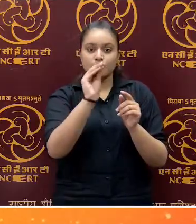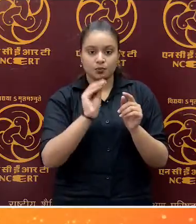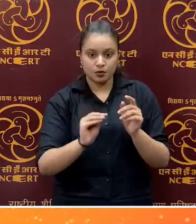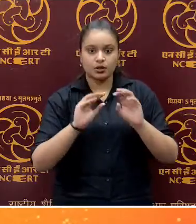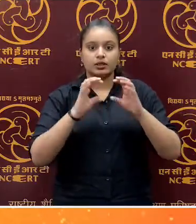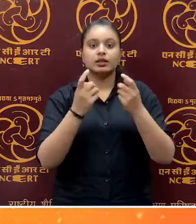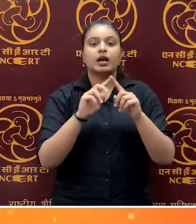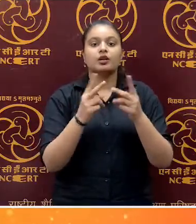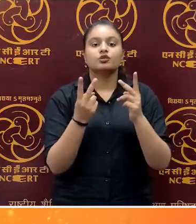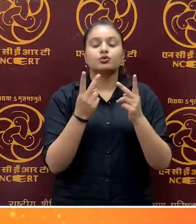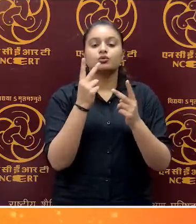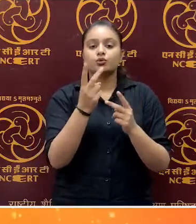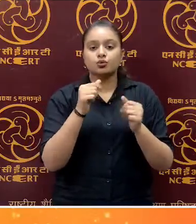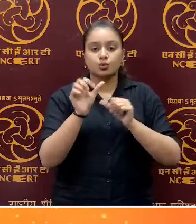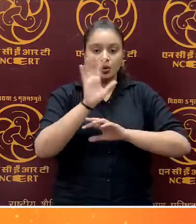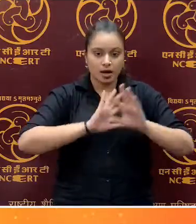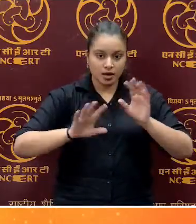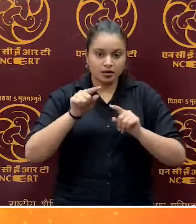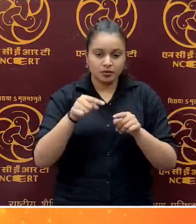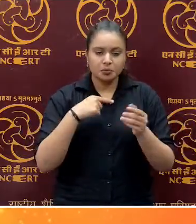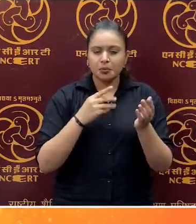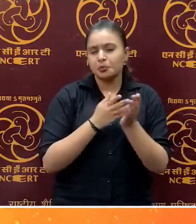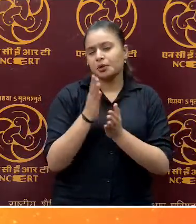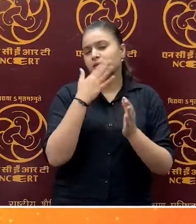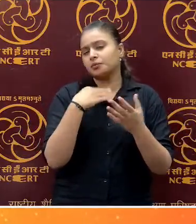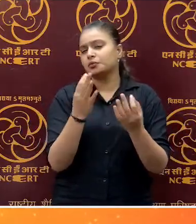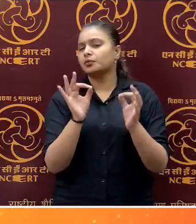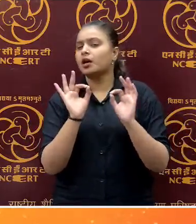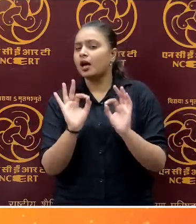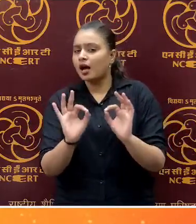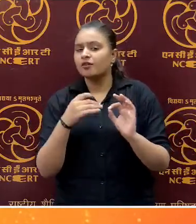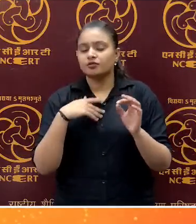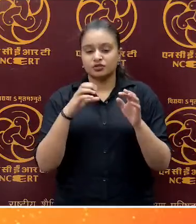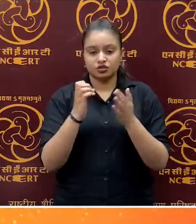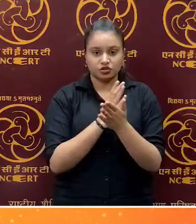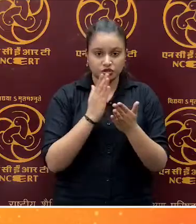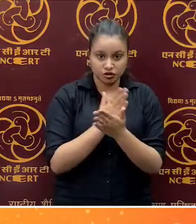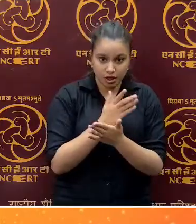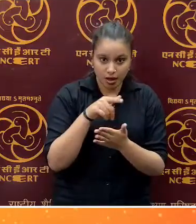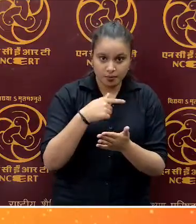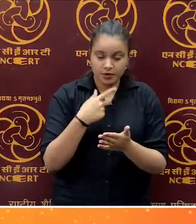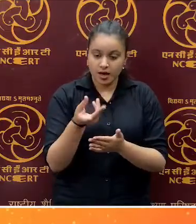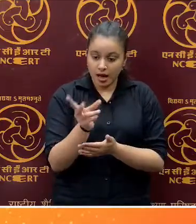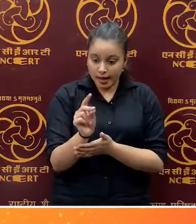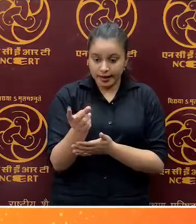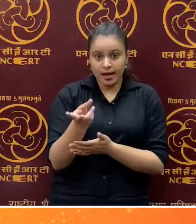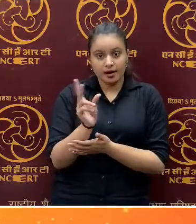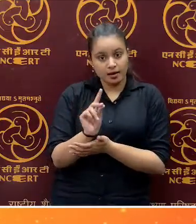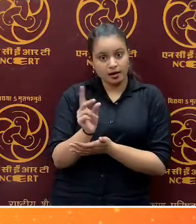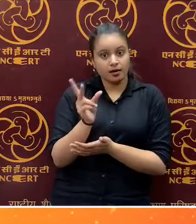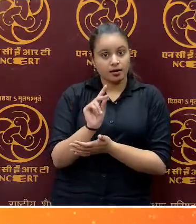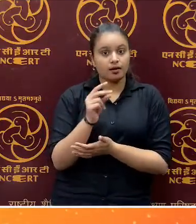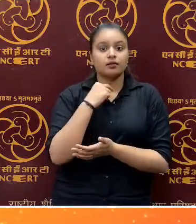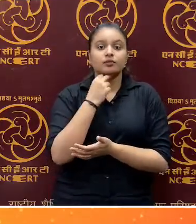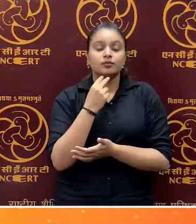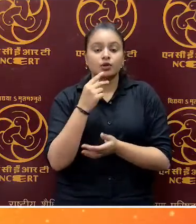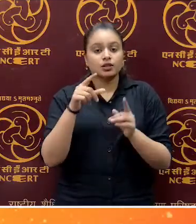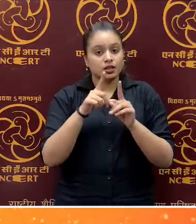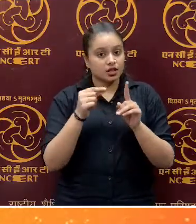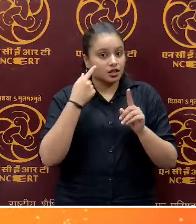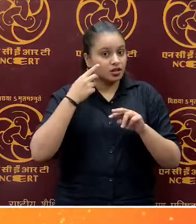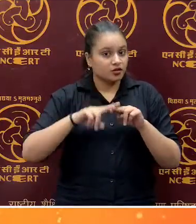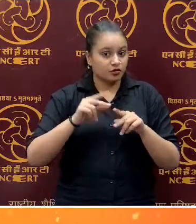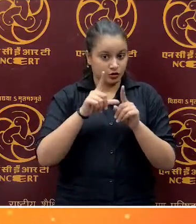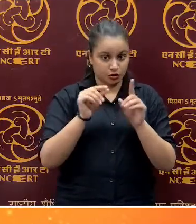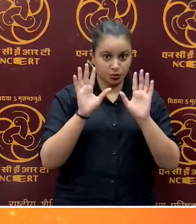kids. It's a wonderful way to recall the chapter, the words again and again. Right. So, when we do it again and